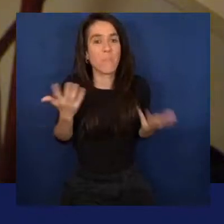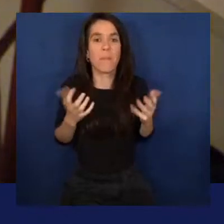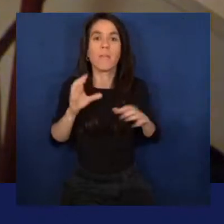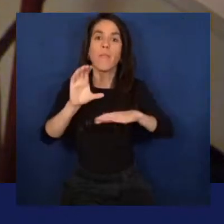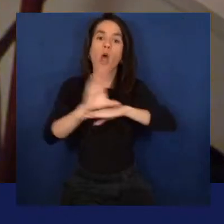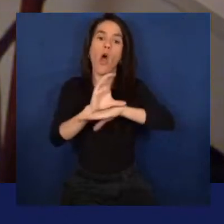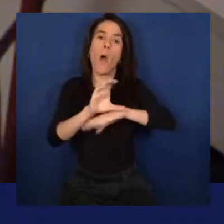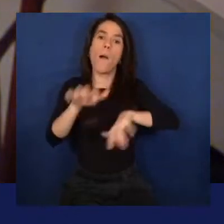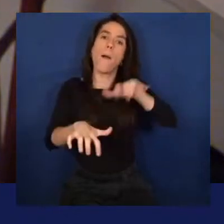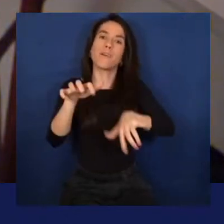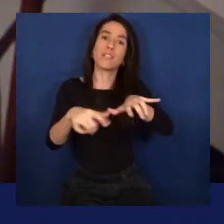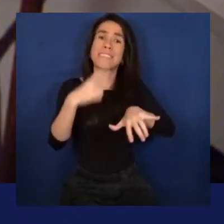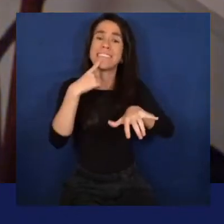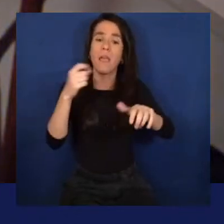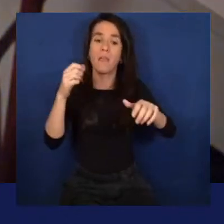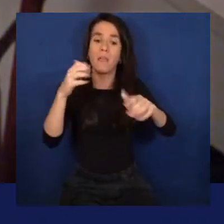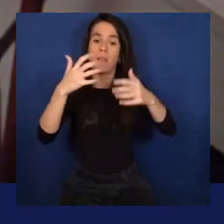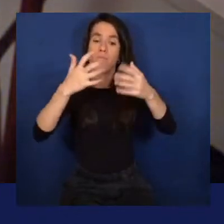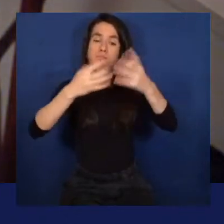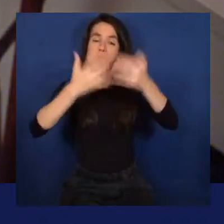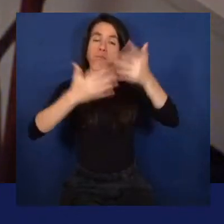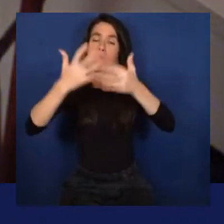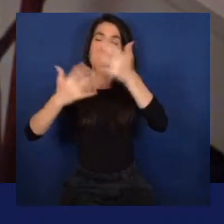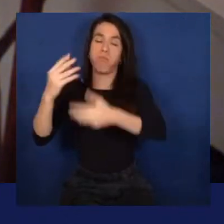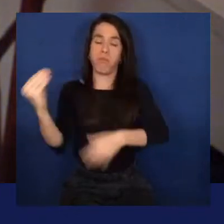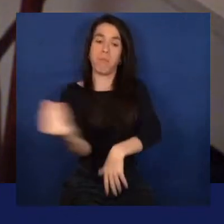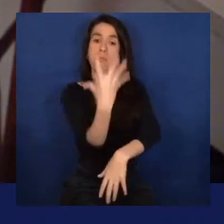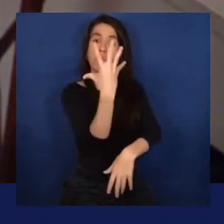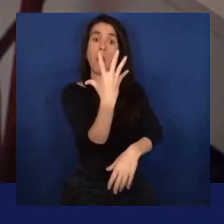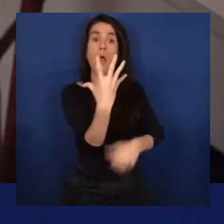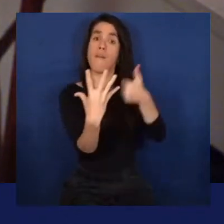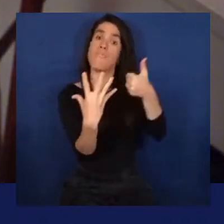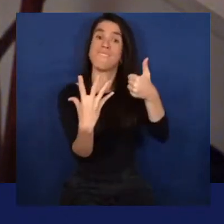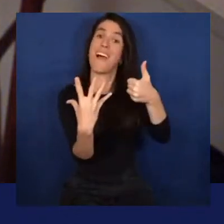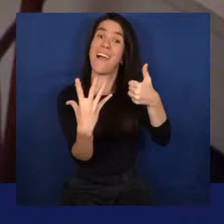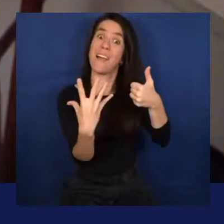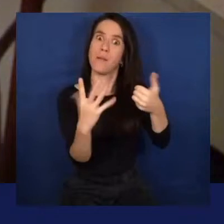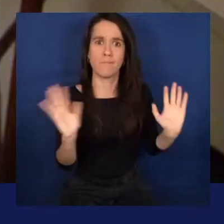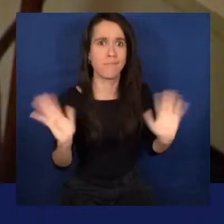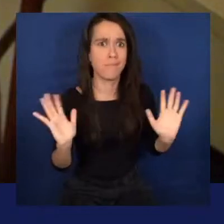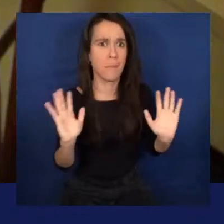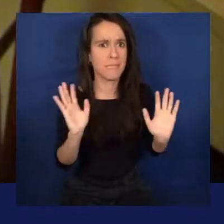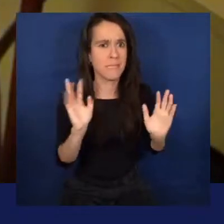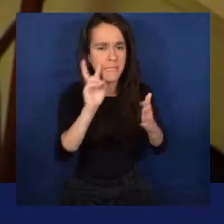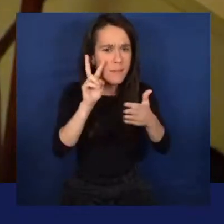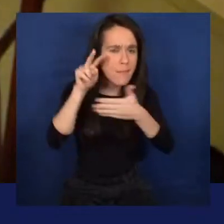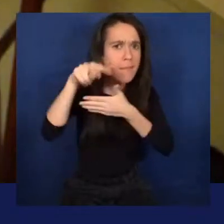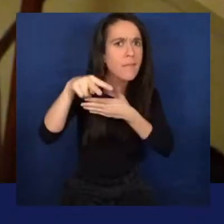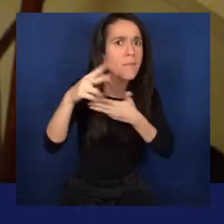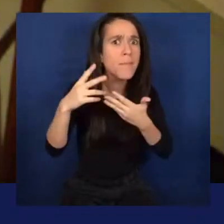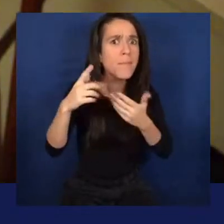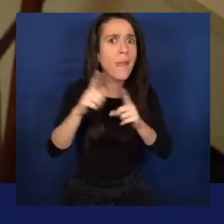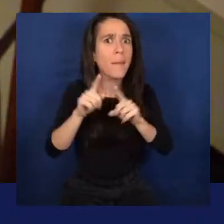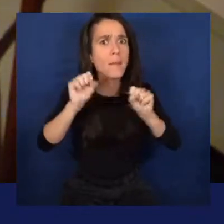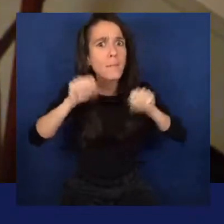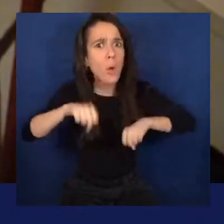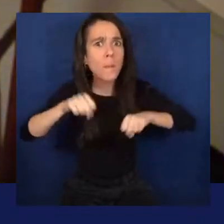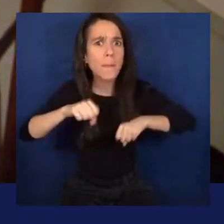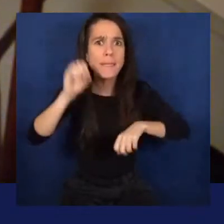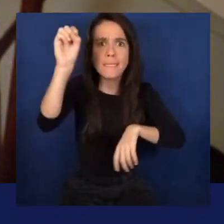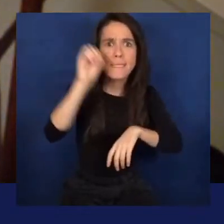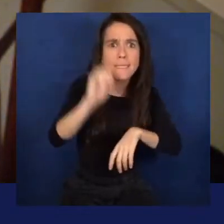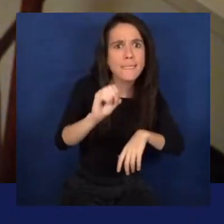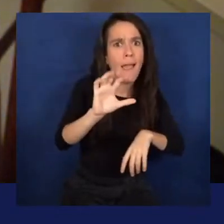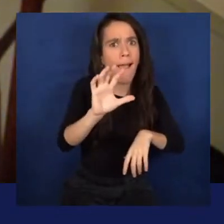maybe it should be yes. So yeah, there is a risk. And I would say it's a probability, right? I think we have to